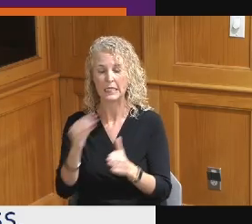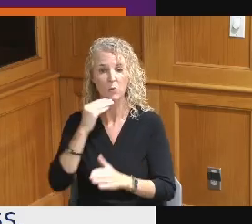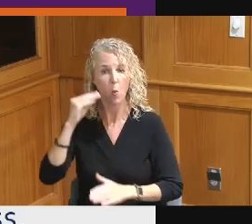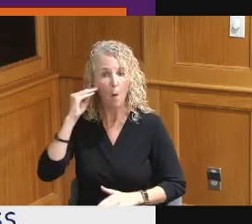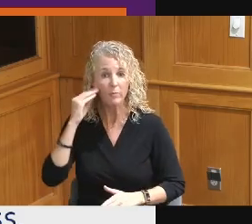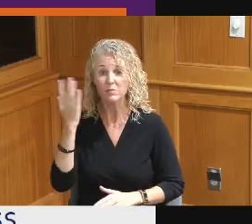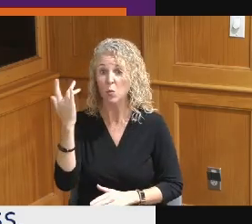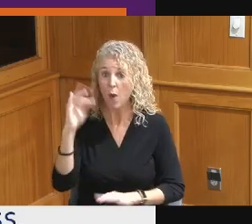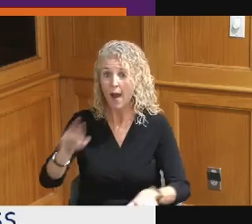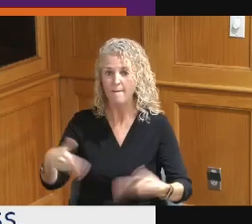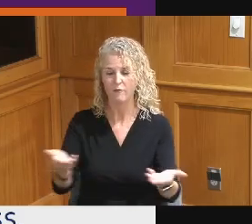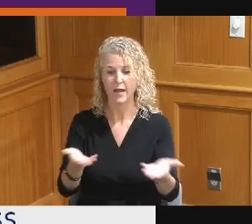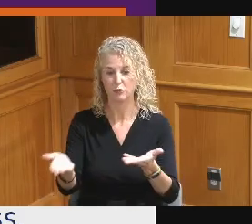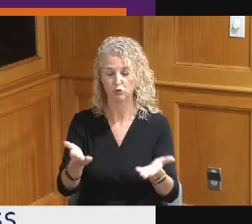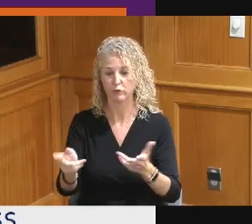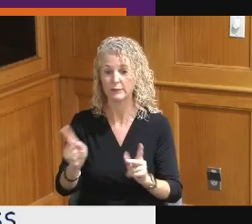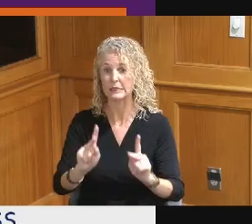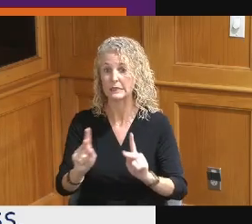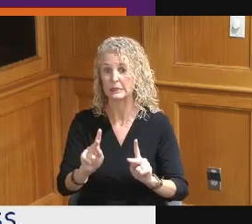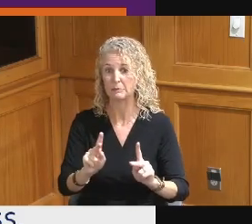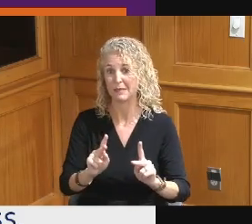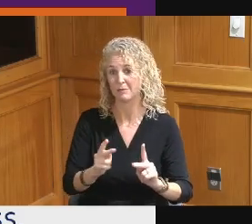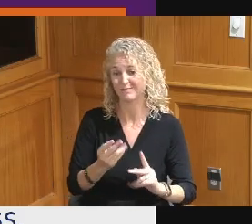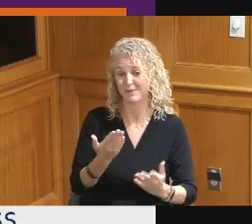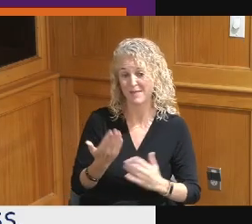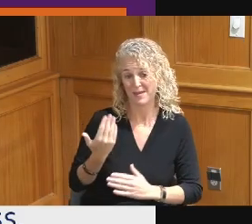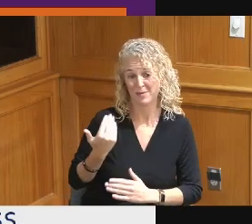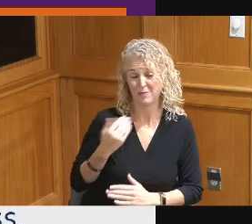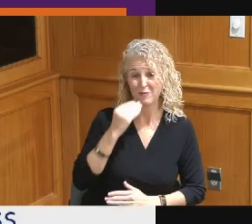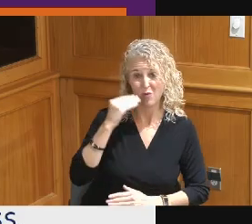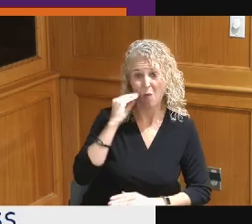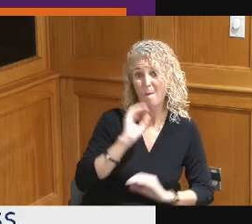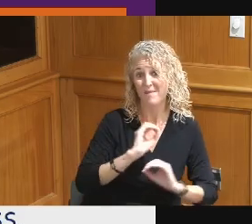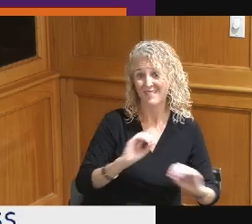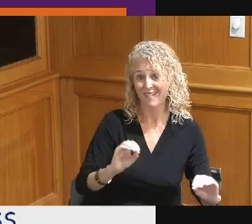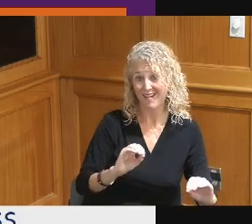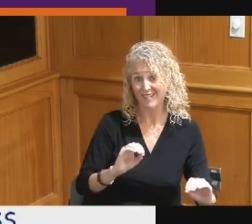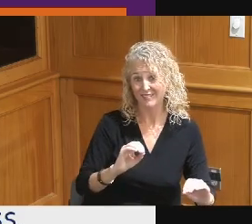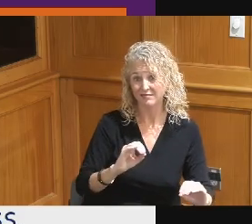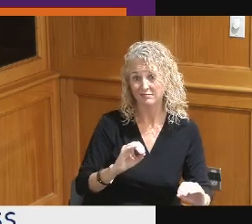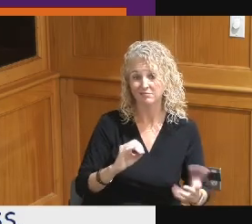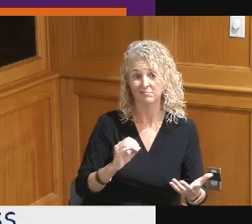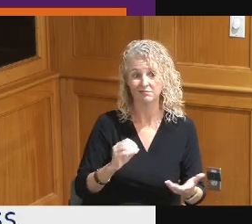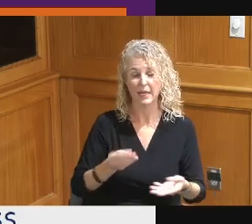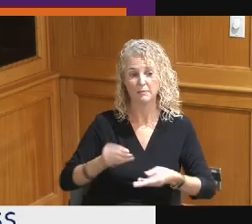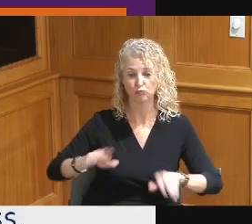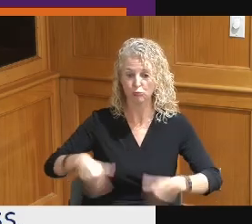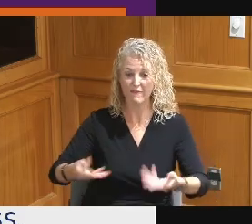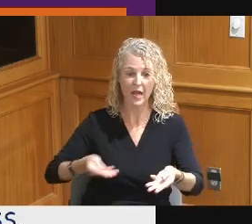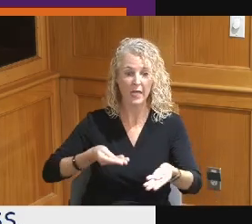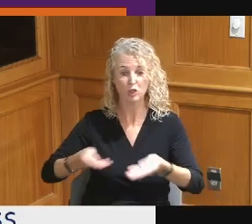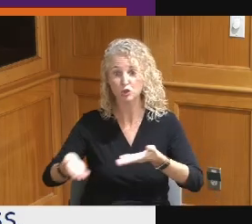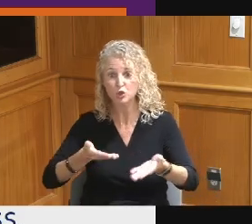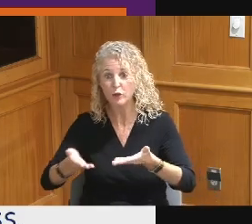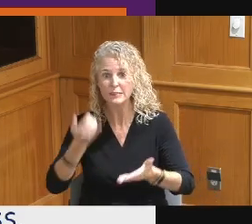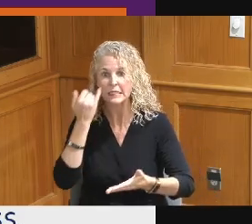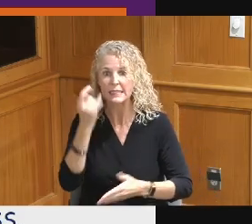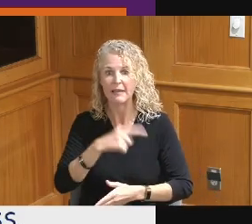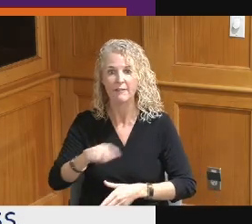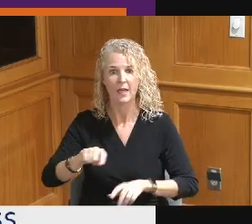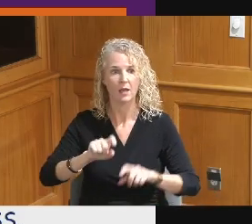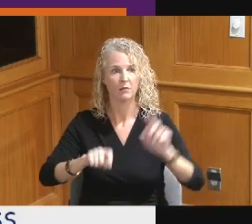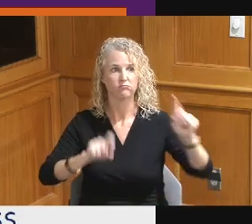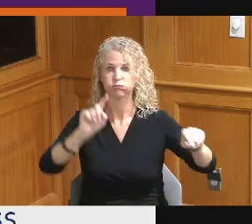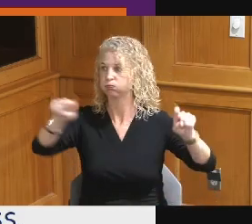providing services to folks who are transitioning out of homelessness is very hard to do that efficiently in a scattered site situation because you